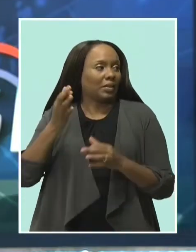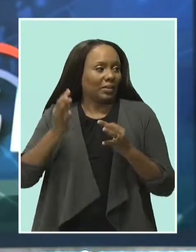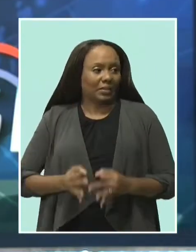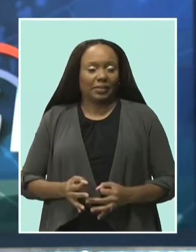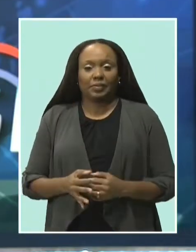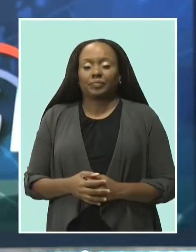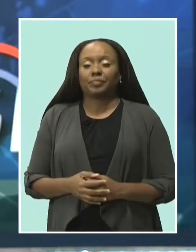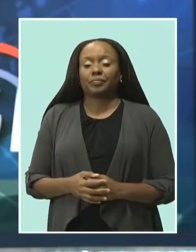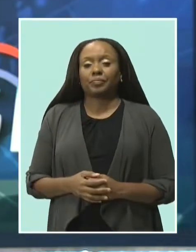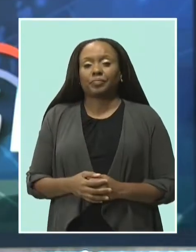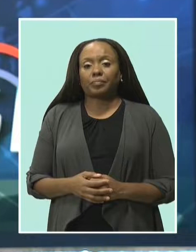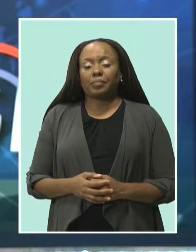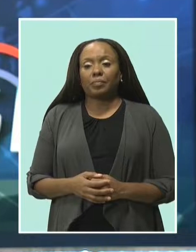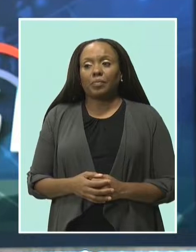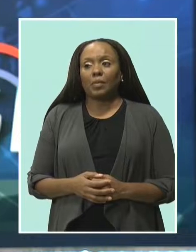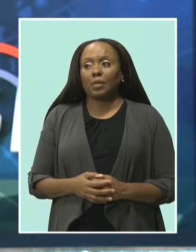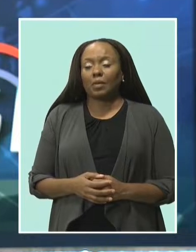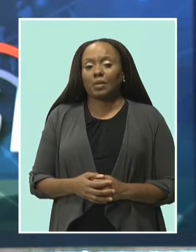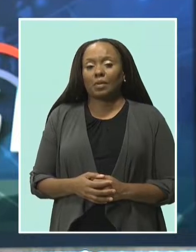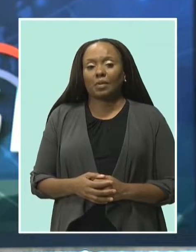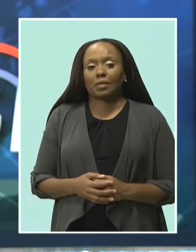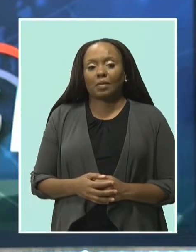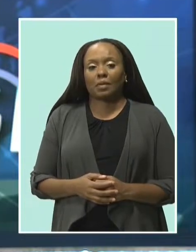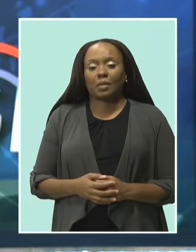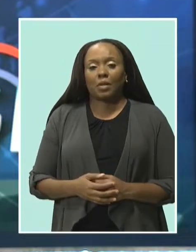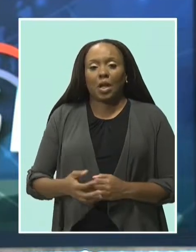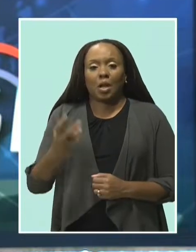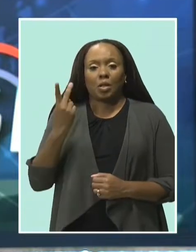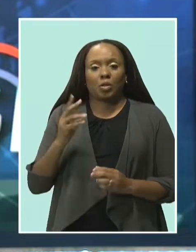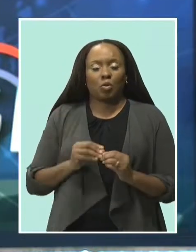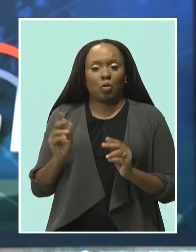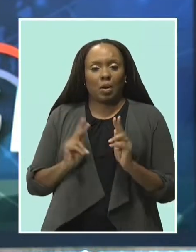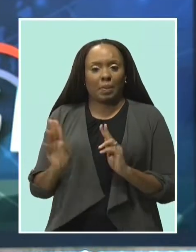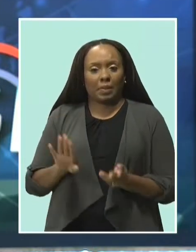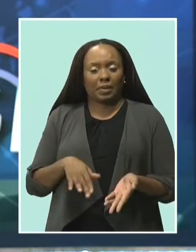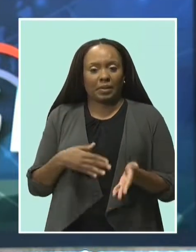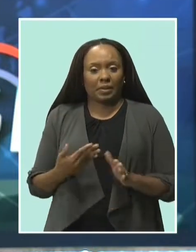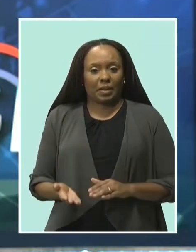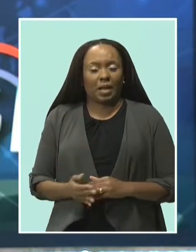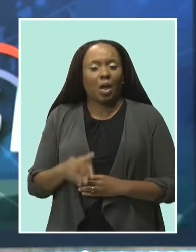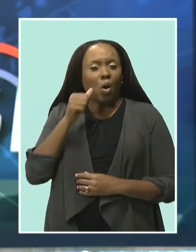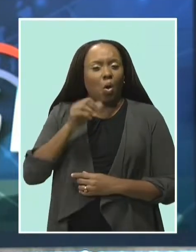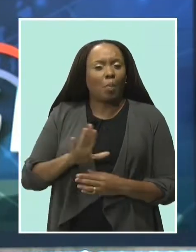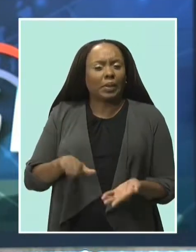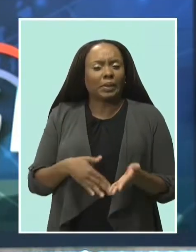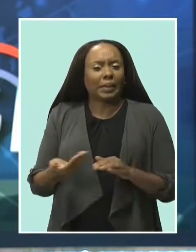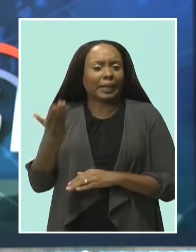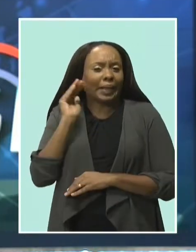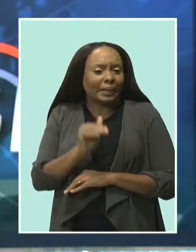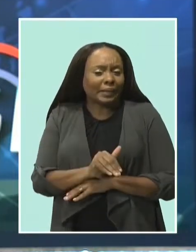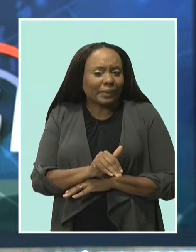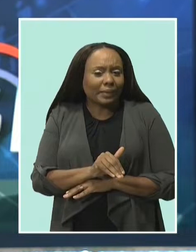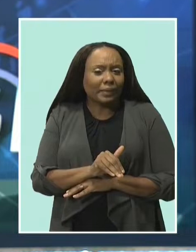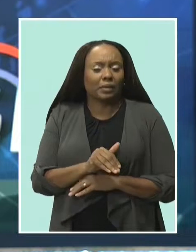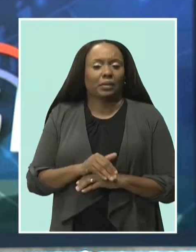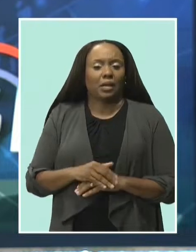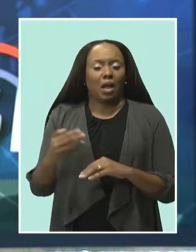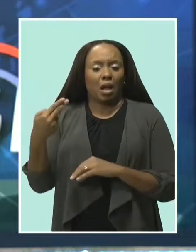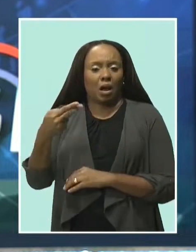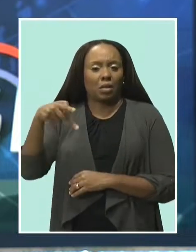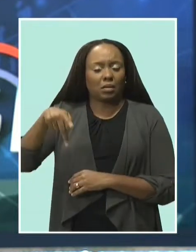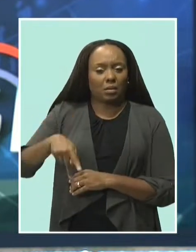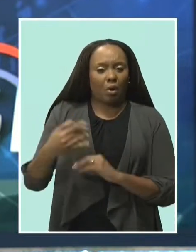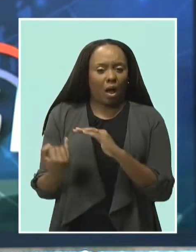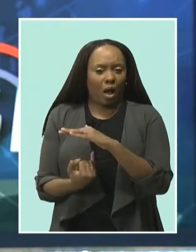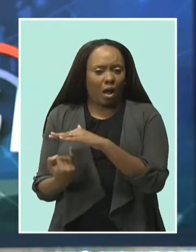Barbados lost 2 more elderly persons to COVID-19. A 91-year-old woman died late last night while in secondary isolation at the Harrison